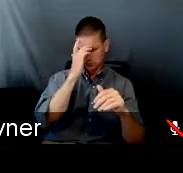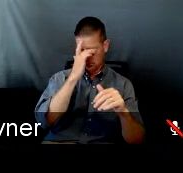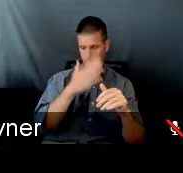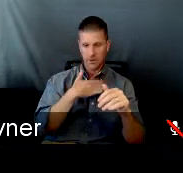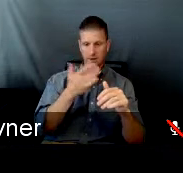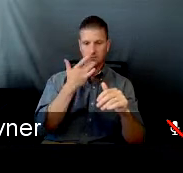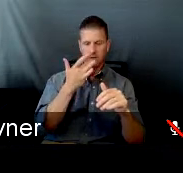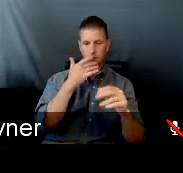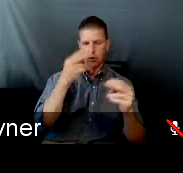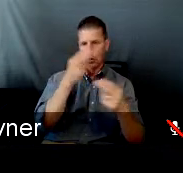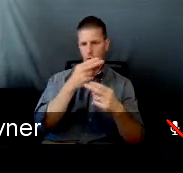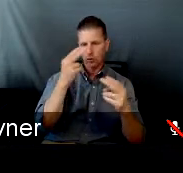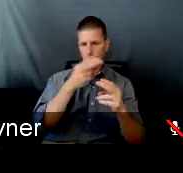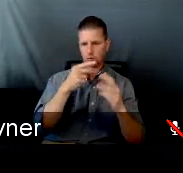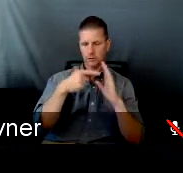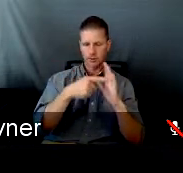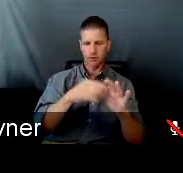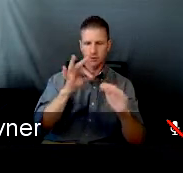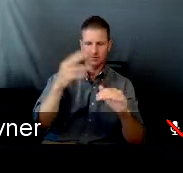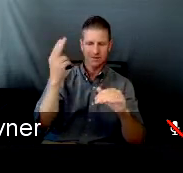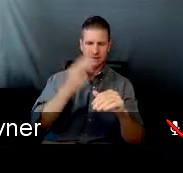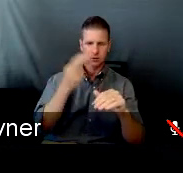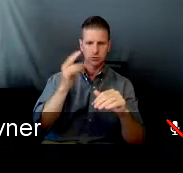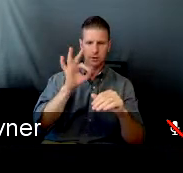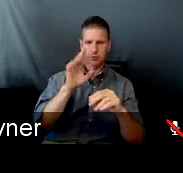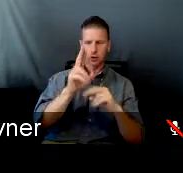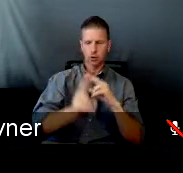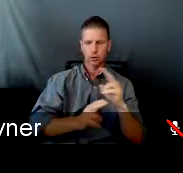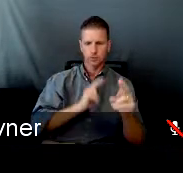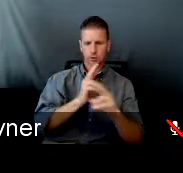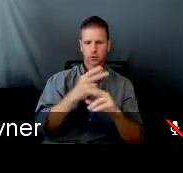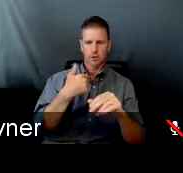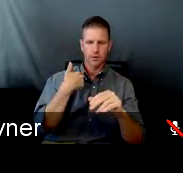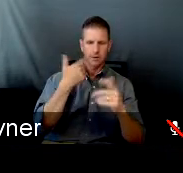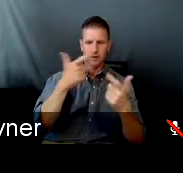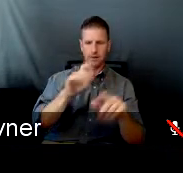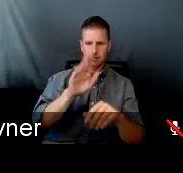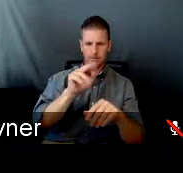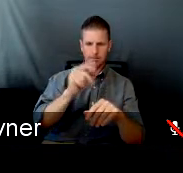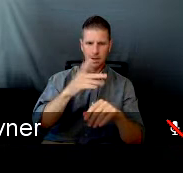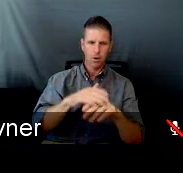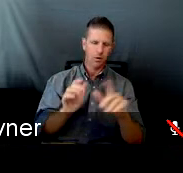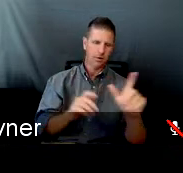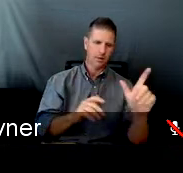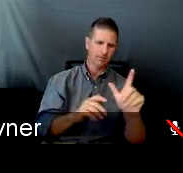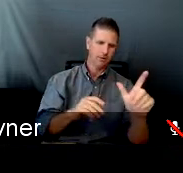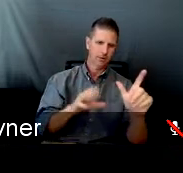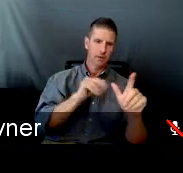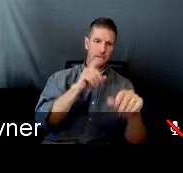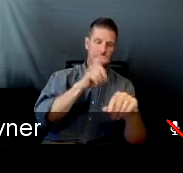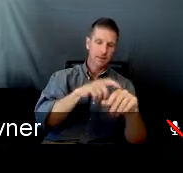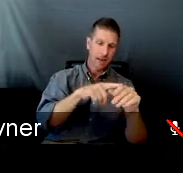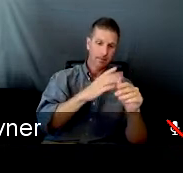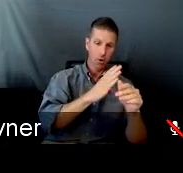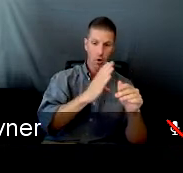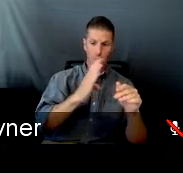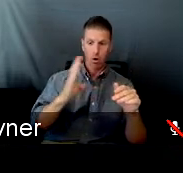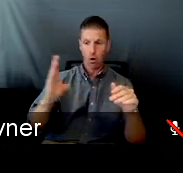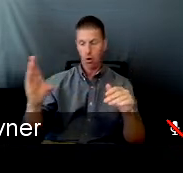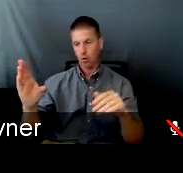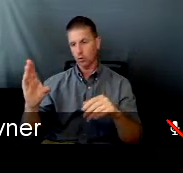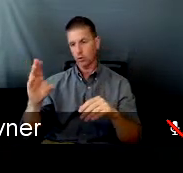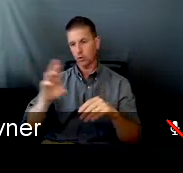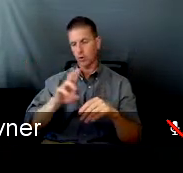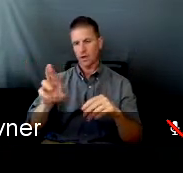favorite cartoon depiction of the history of the universe, where we have the Big Bang on the left-hand side, and with time increasing to the right, all the way over